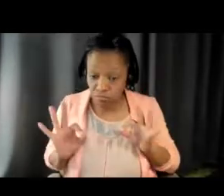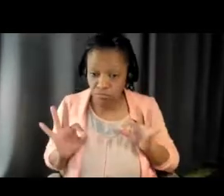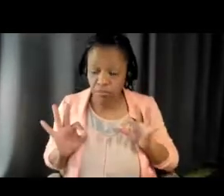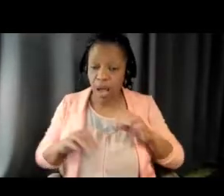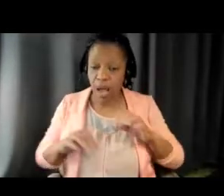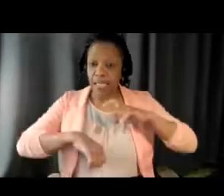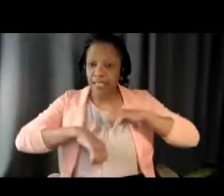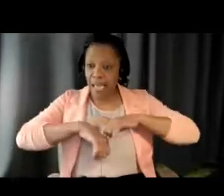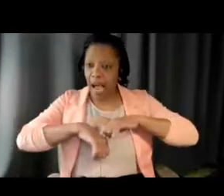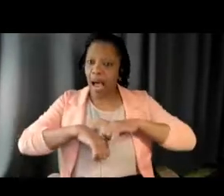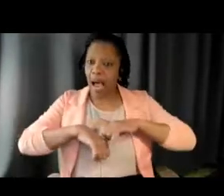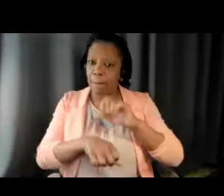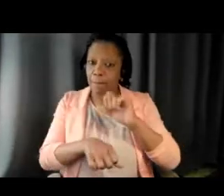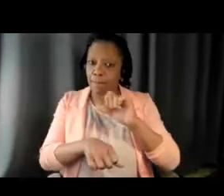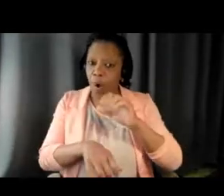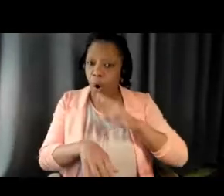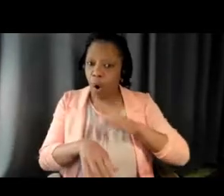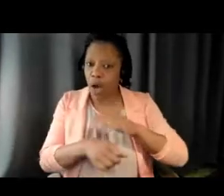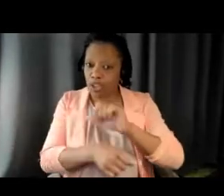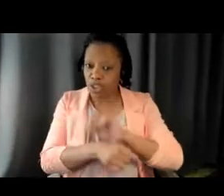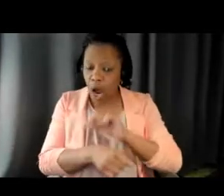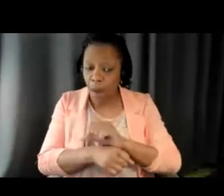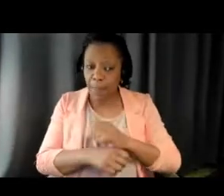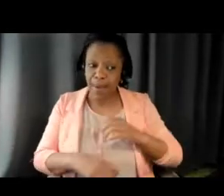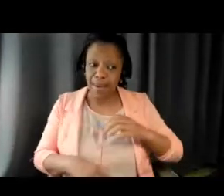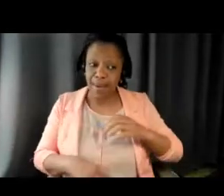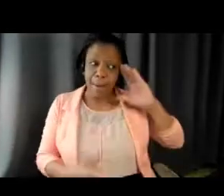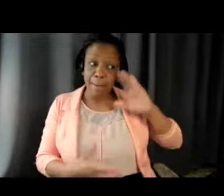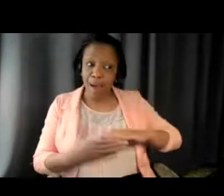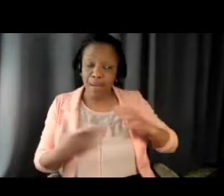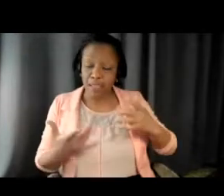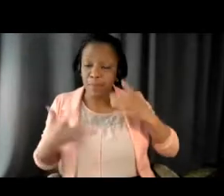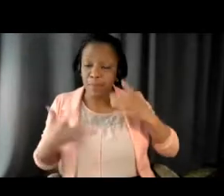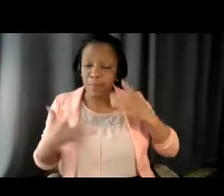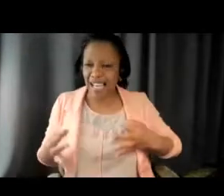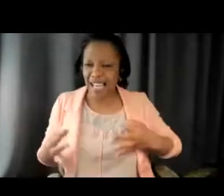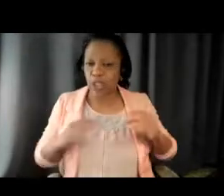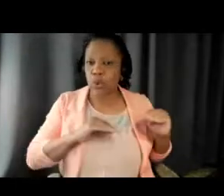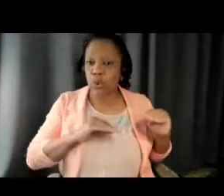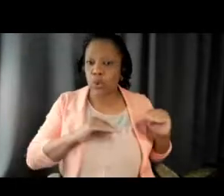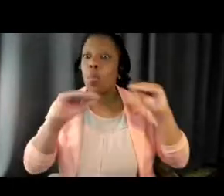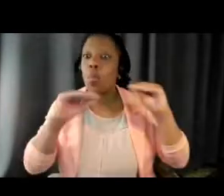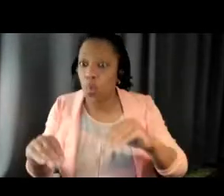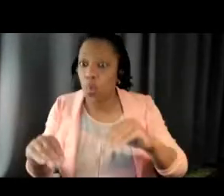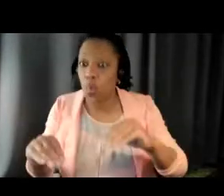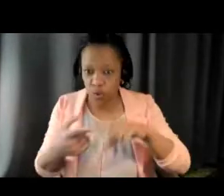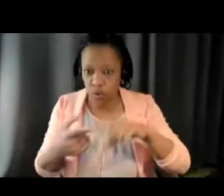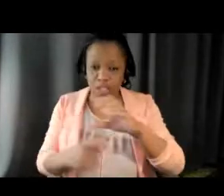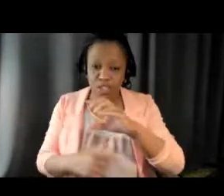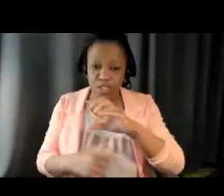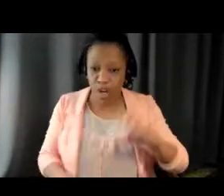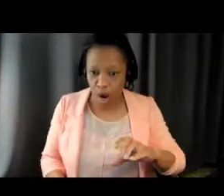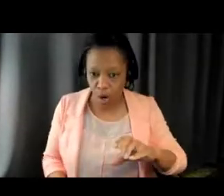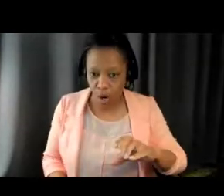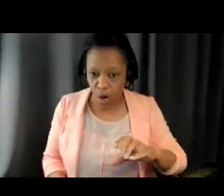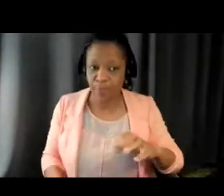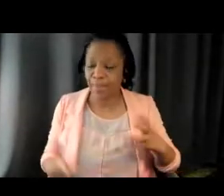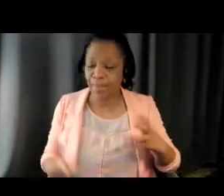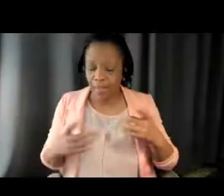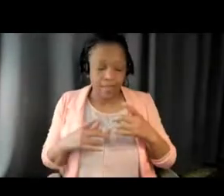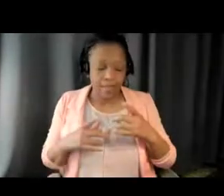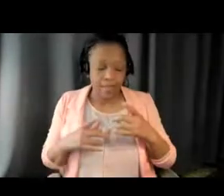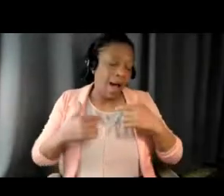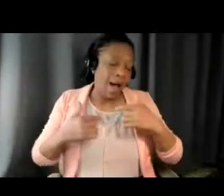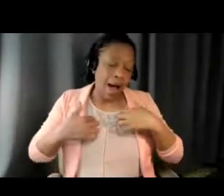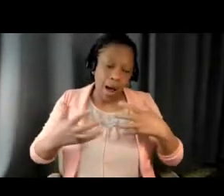come to Chicago Lawn because it hadn't been explored. And because I wanted to go